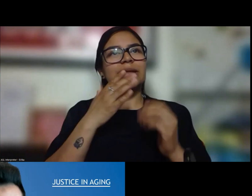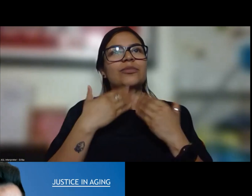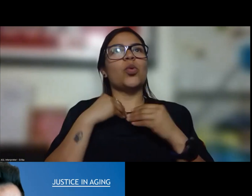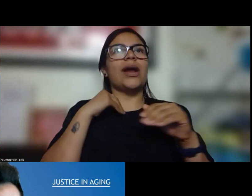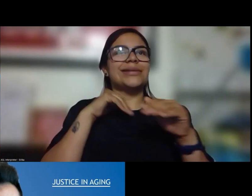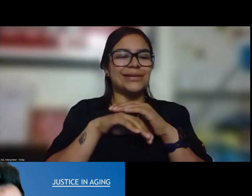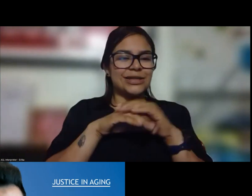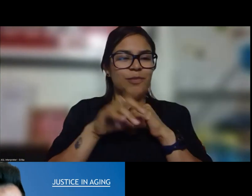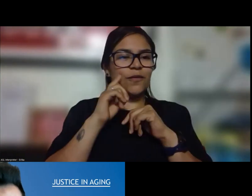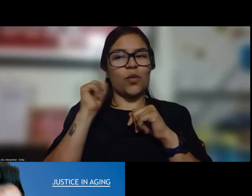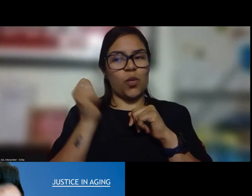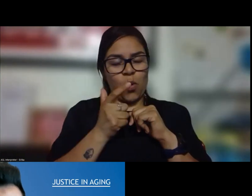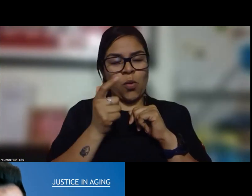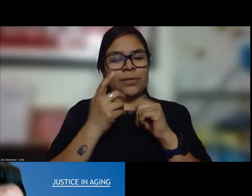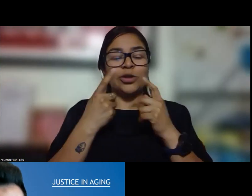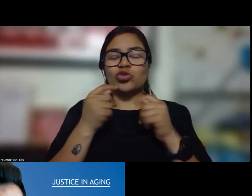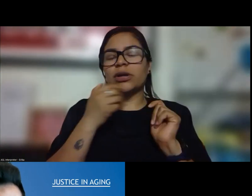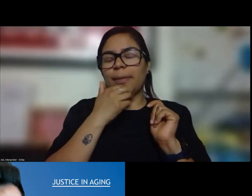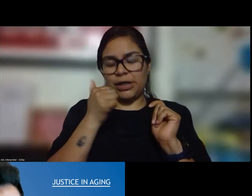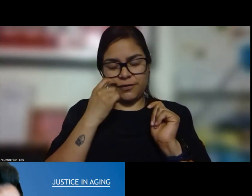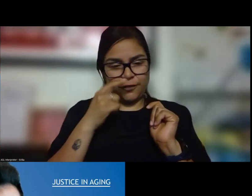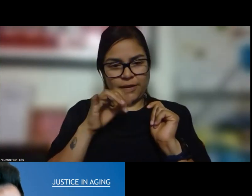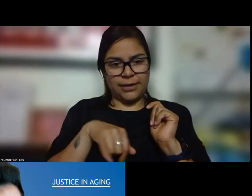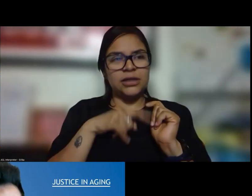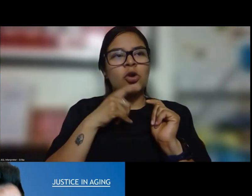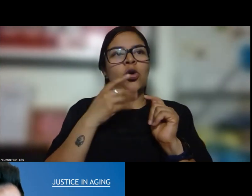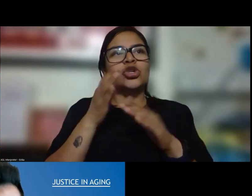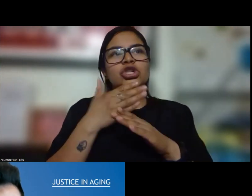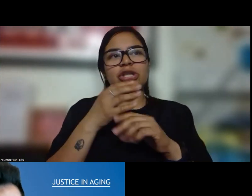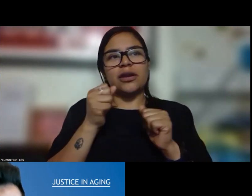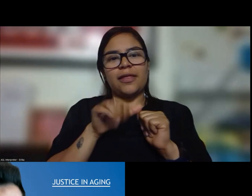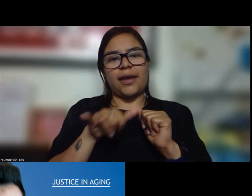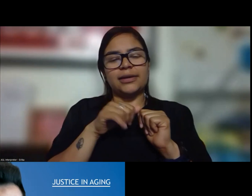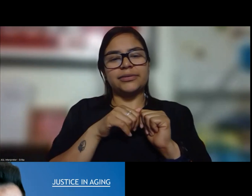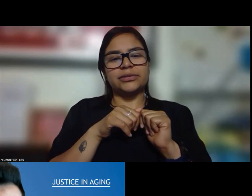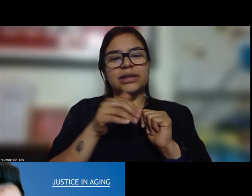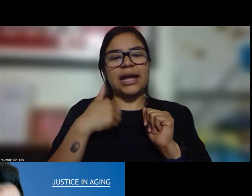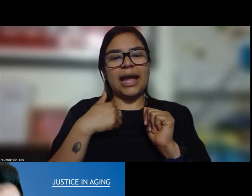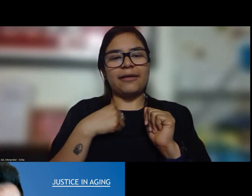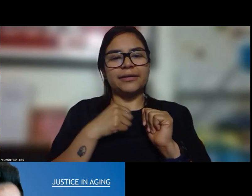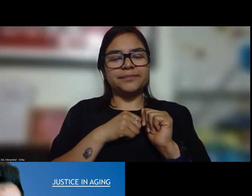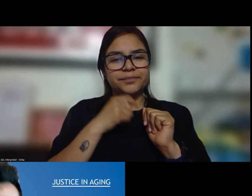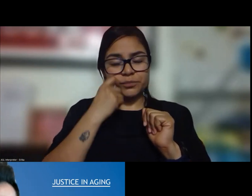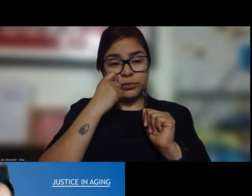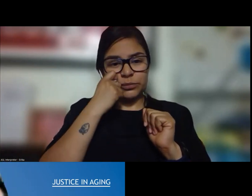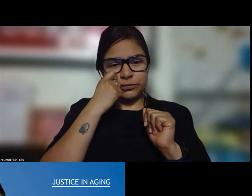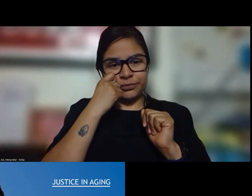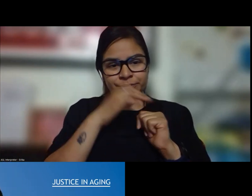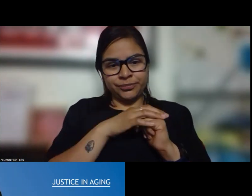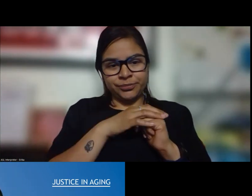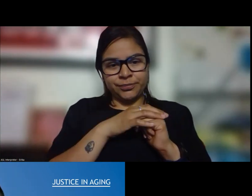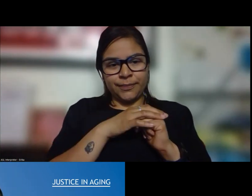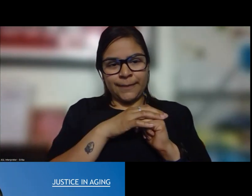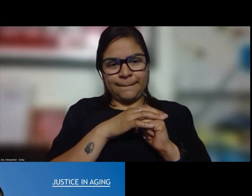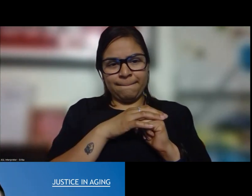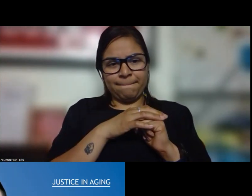and have it really shared throughout, so that members of various demographics would be able to, different demographic